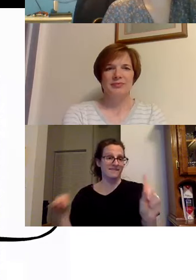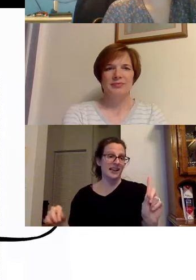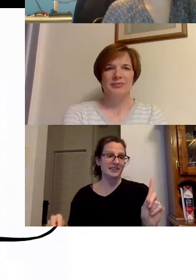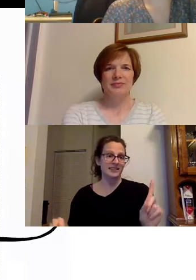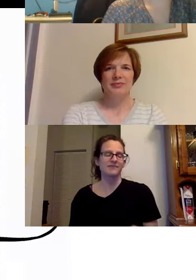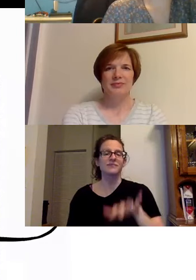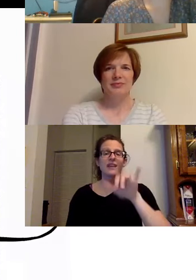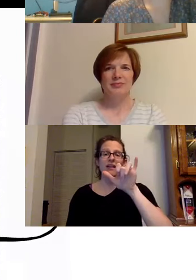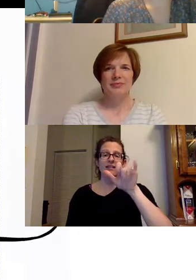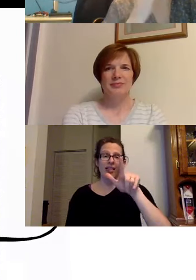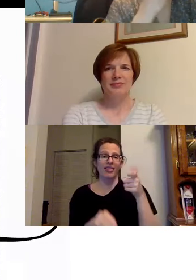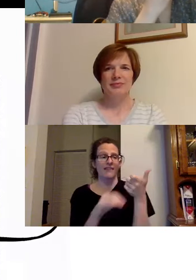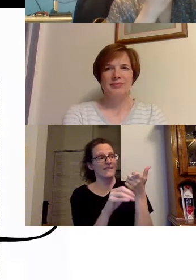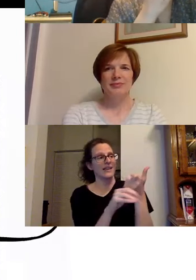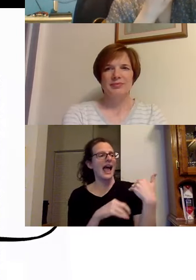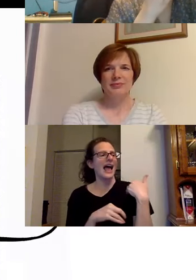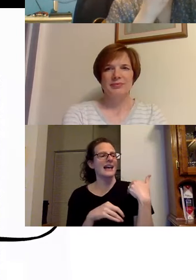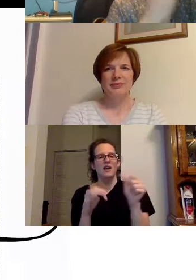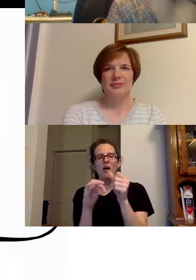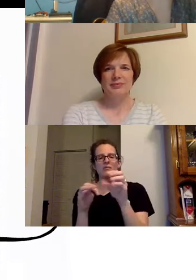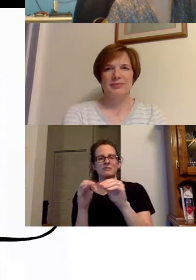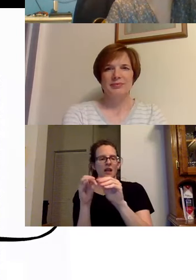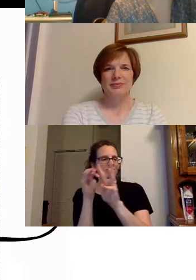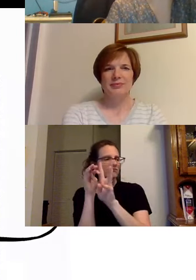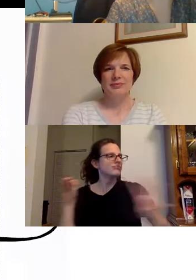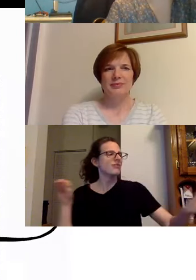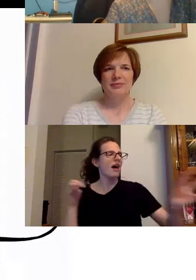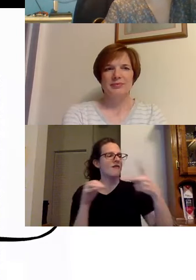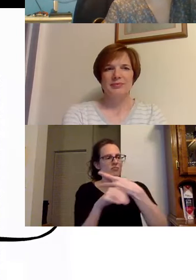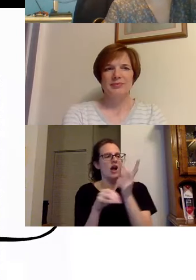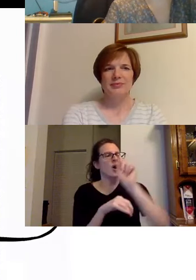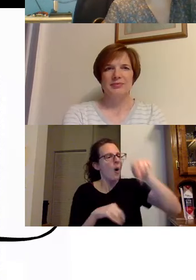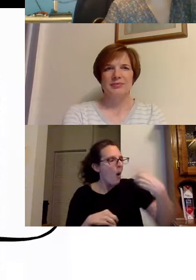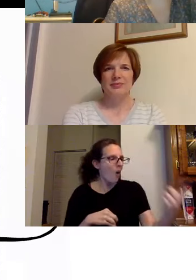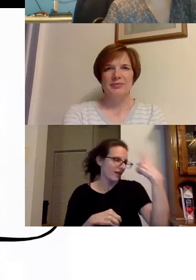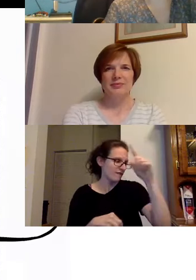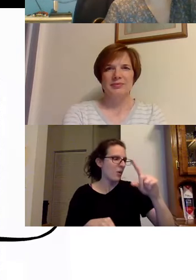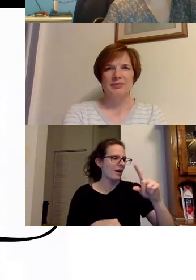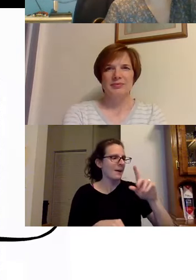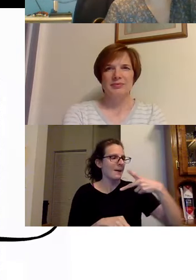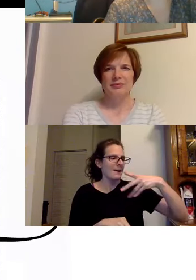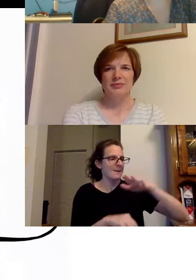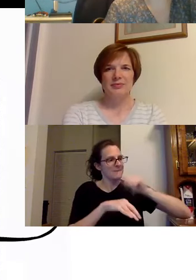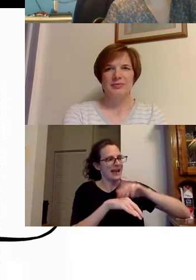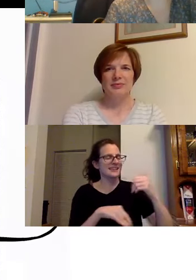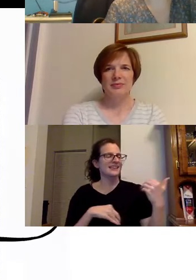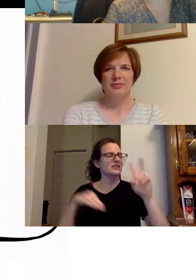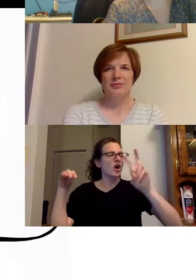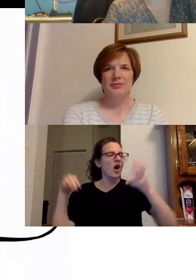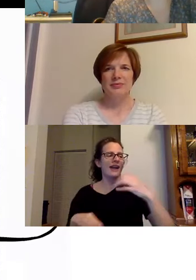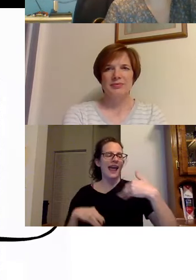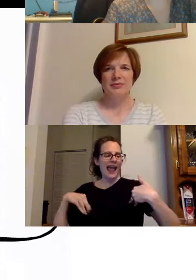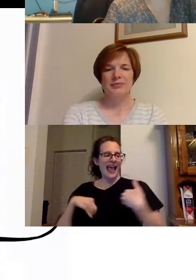Young Living even has an entire line of products dedicated just to pets, and that is the Animal Sense line.